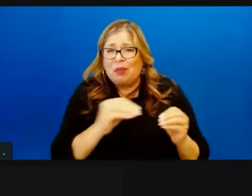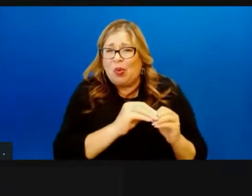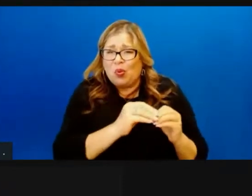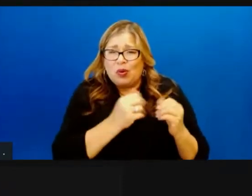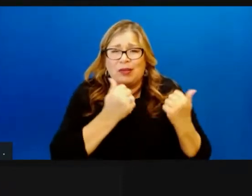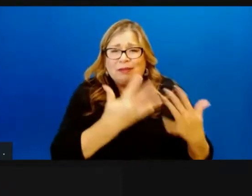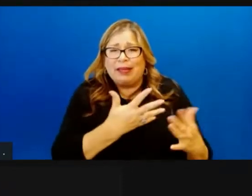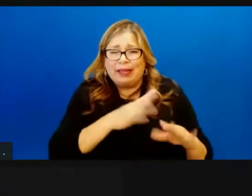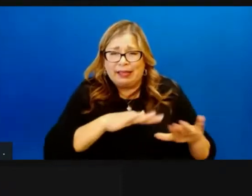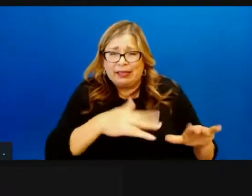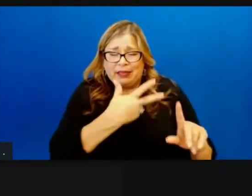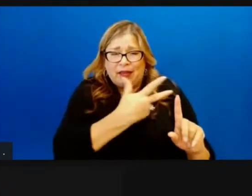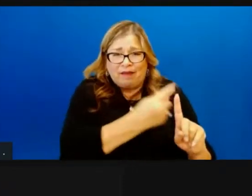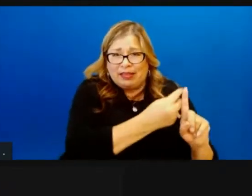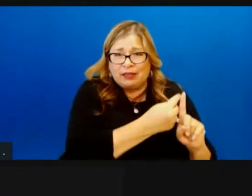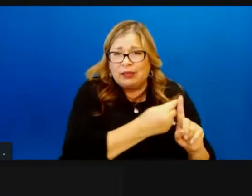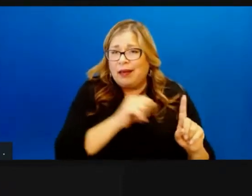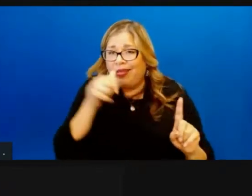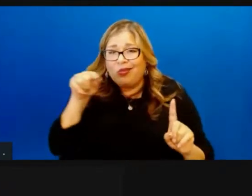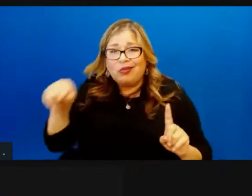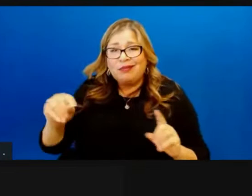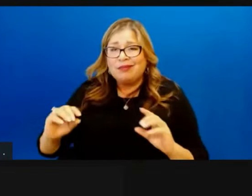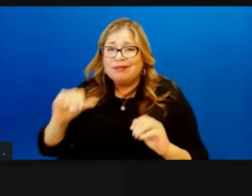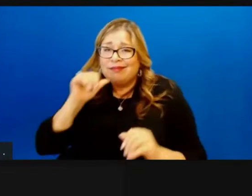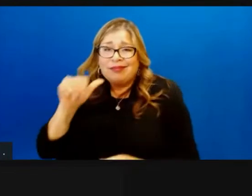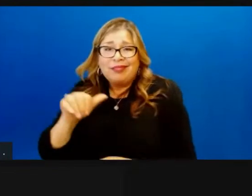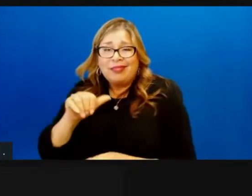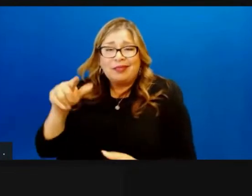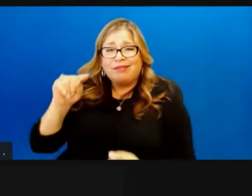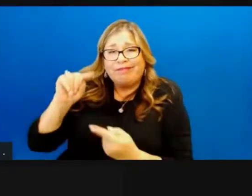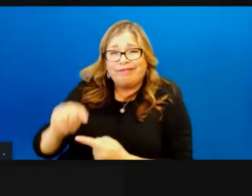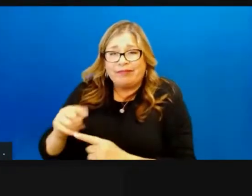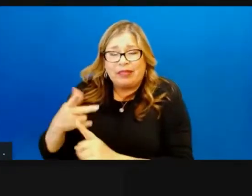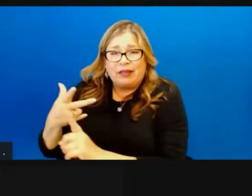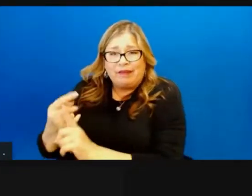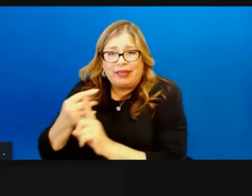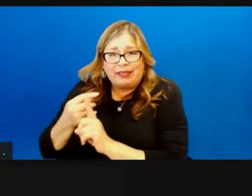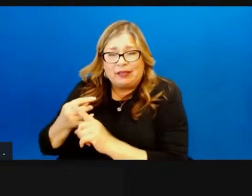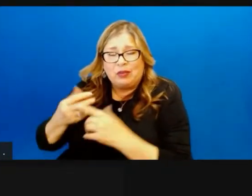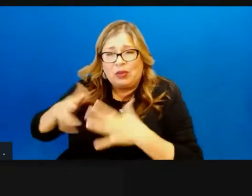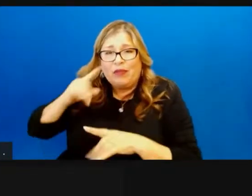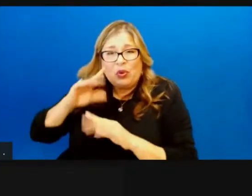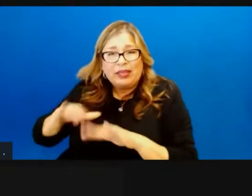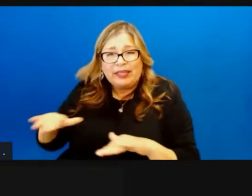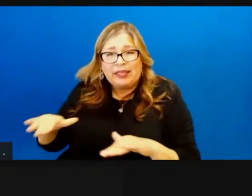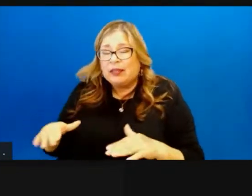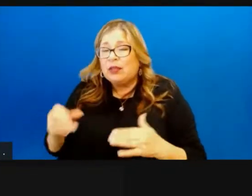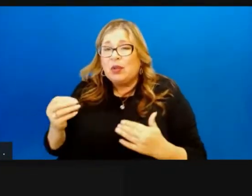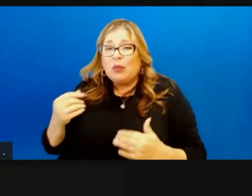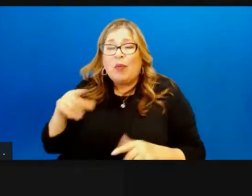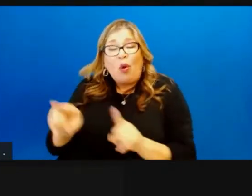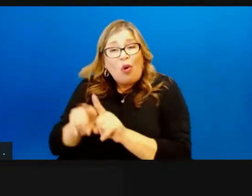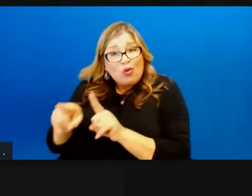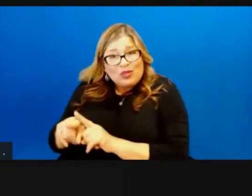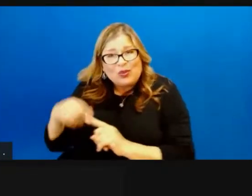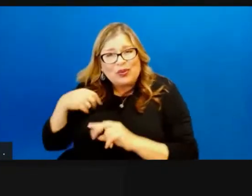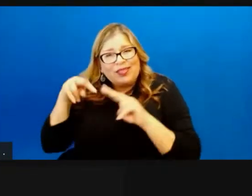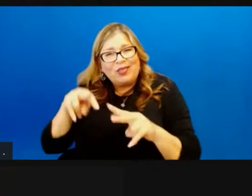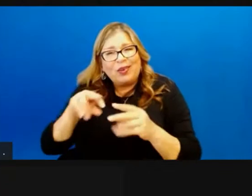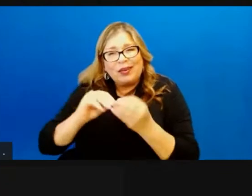considered as part of a collective understanding about the level of circulating virus in a community. That's where case rates,